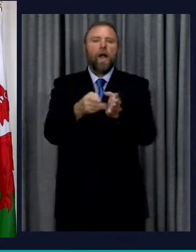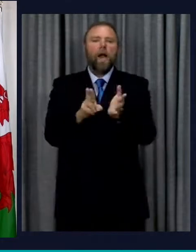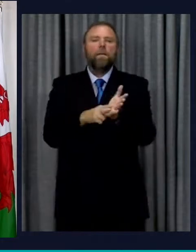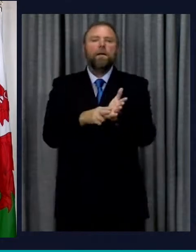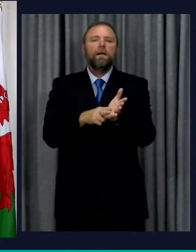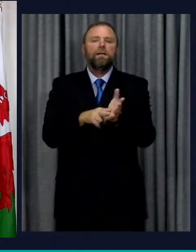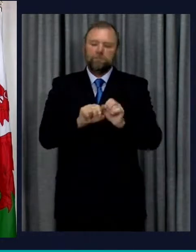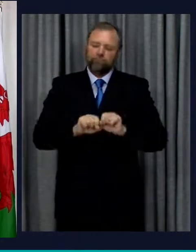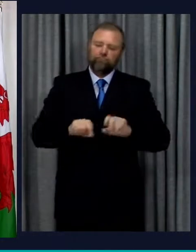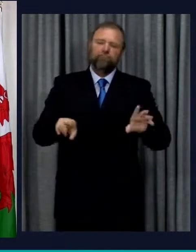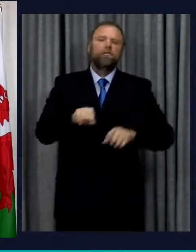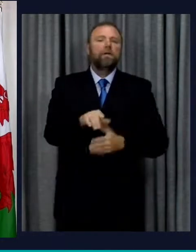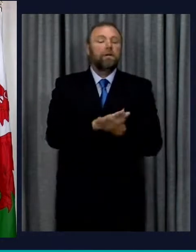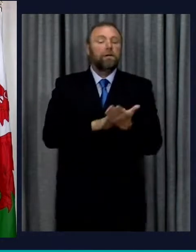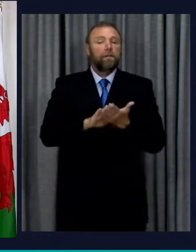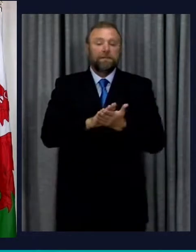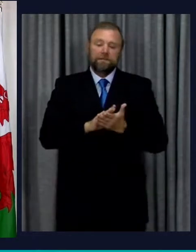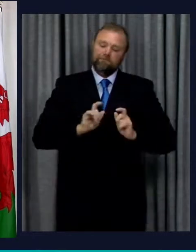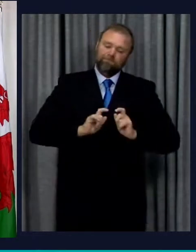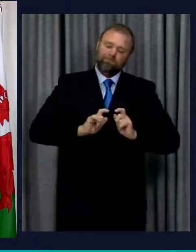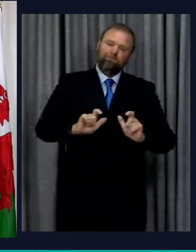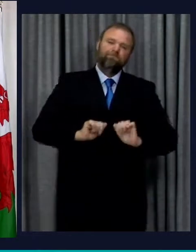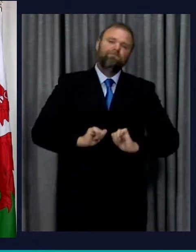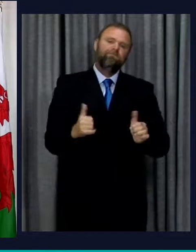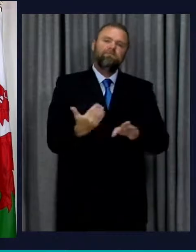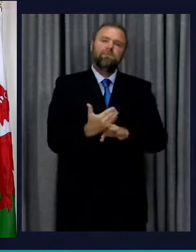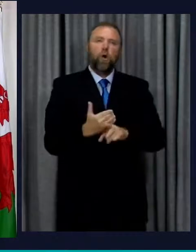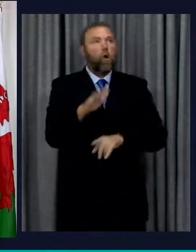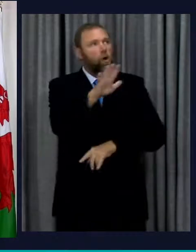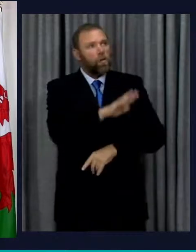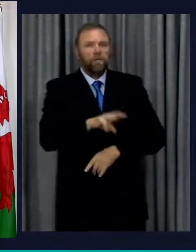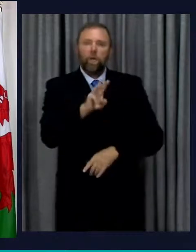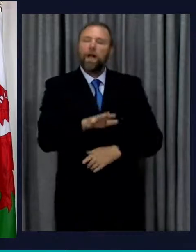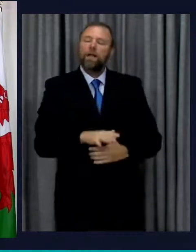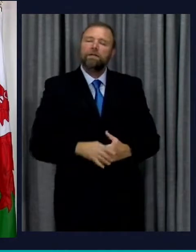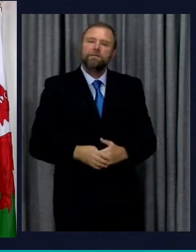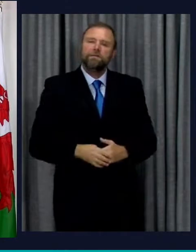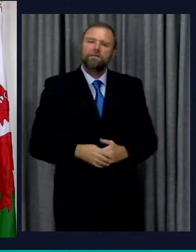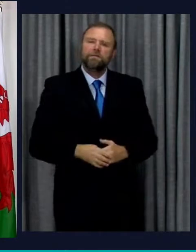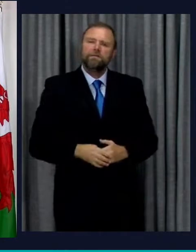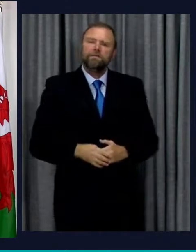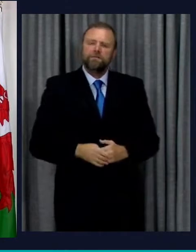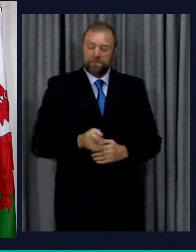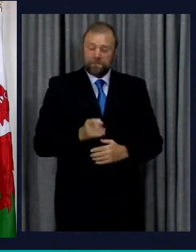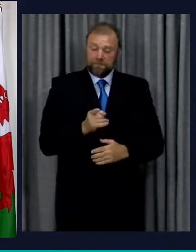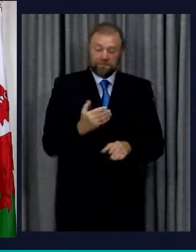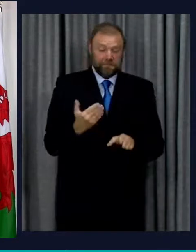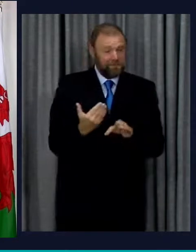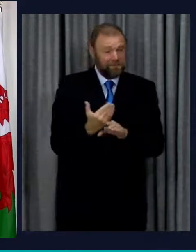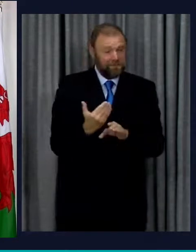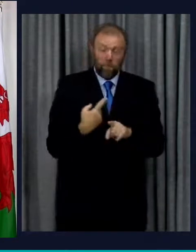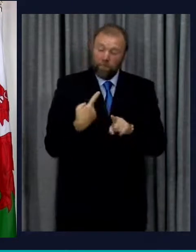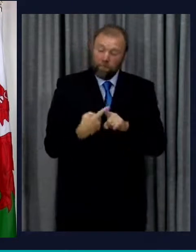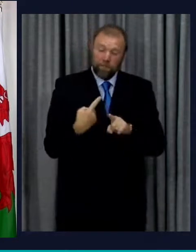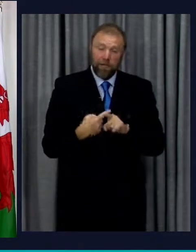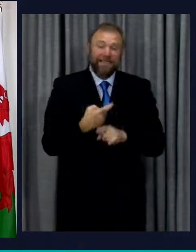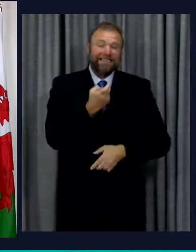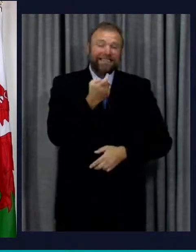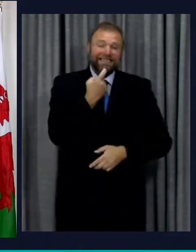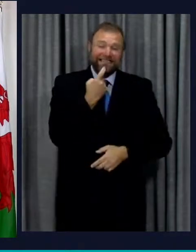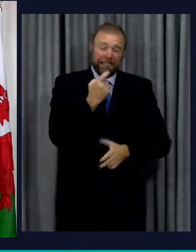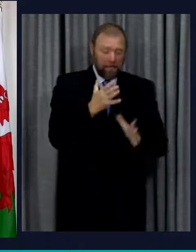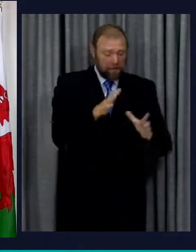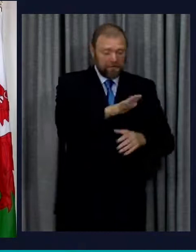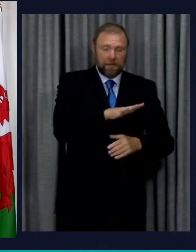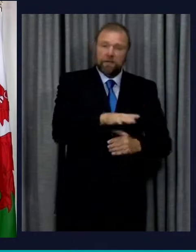great jobs right across Wales. This task is urgent in our steel sector. I have met with